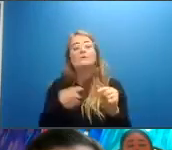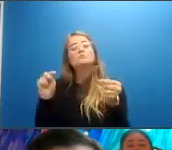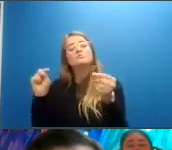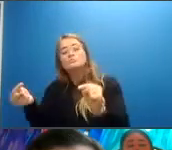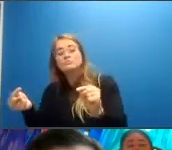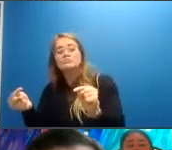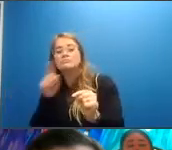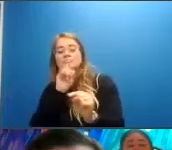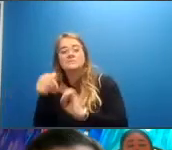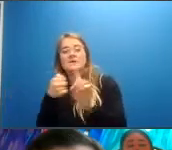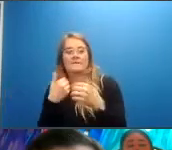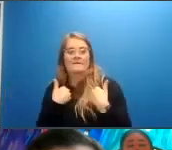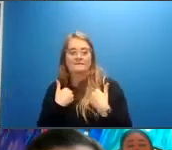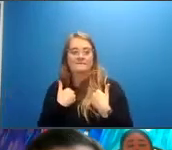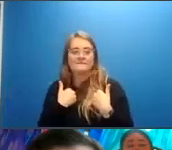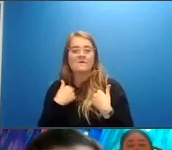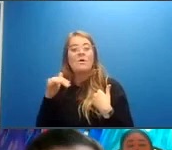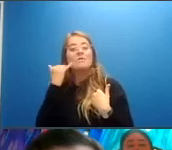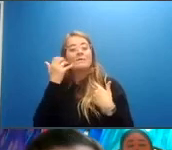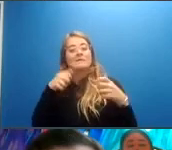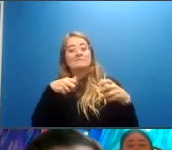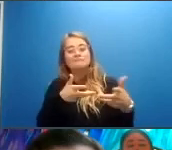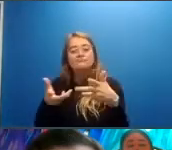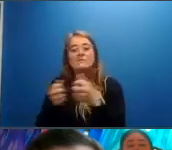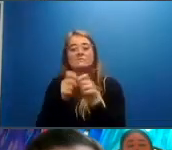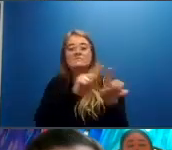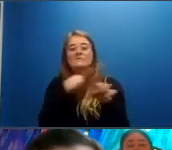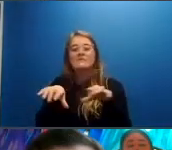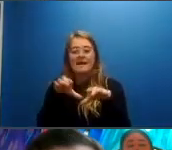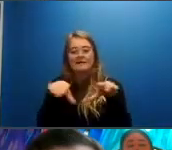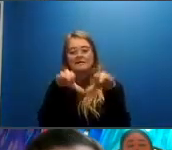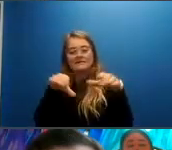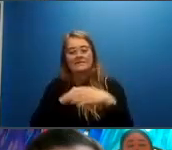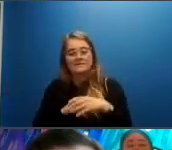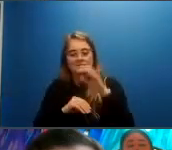our ability to engage in the activities that we want to get back into.